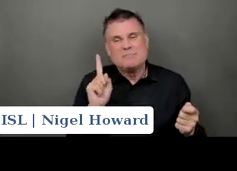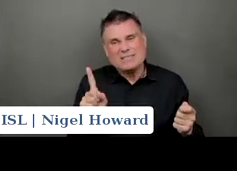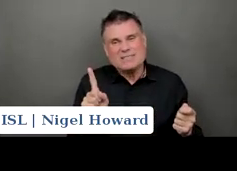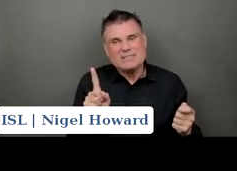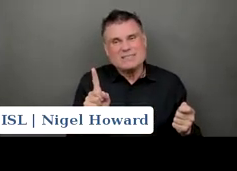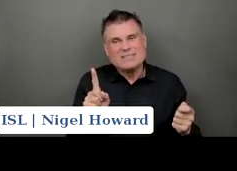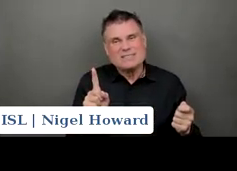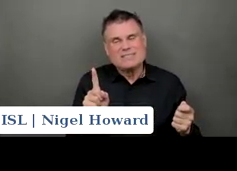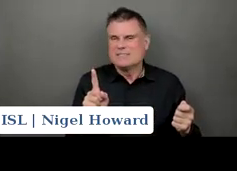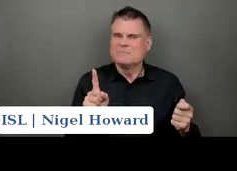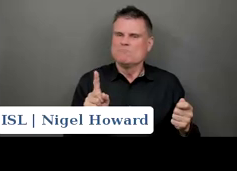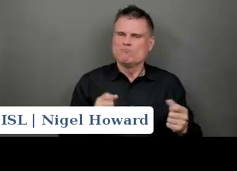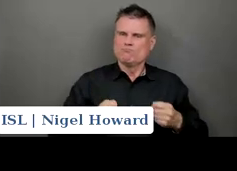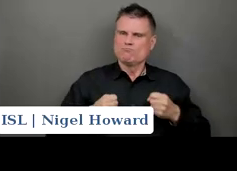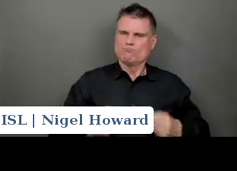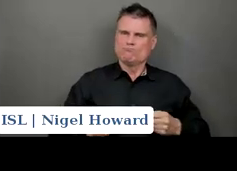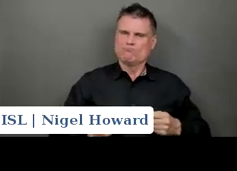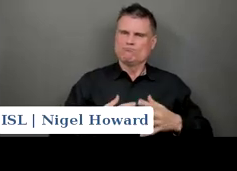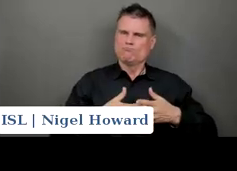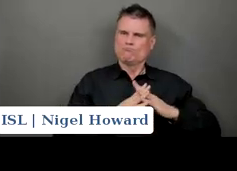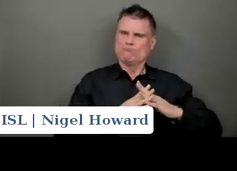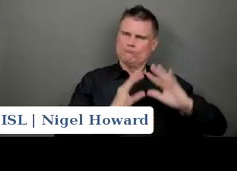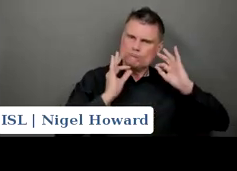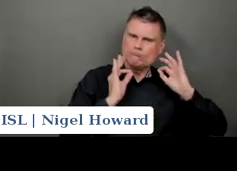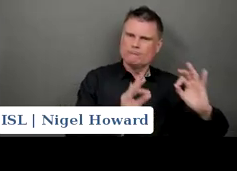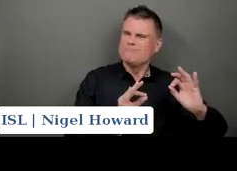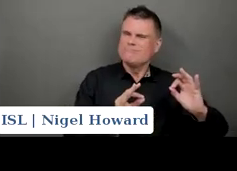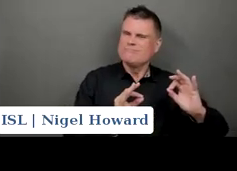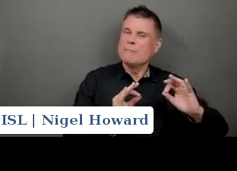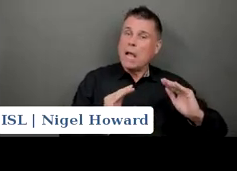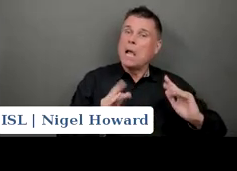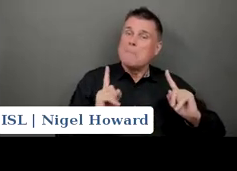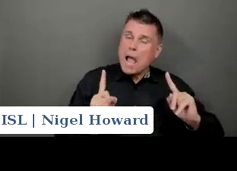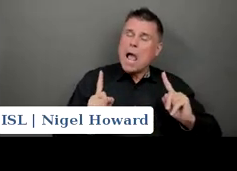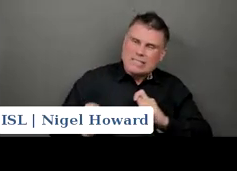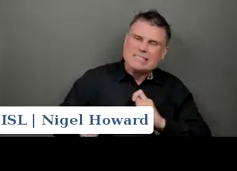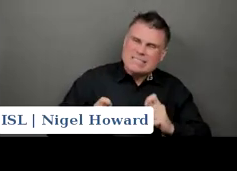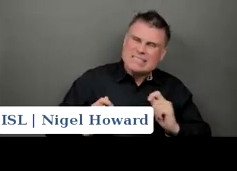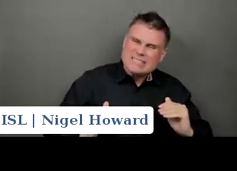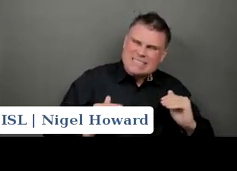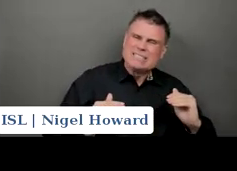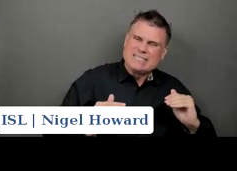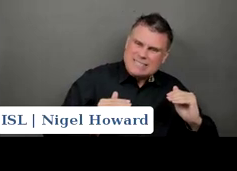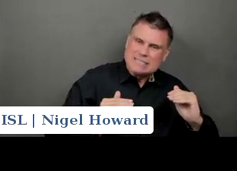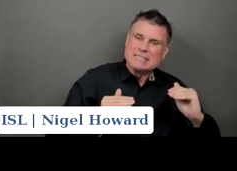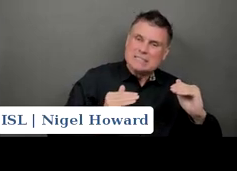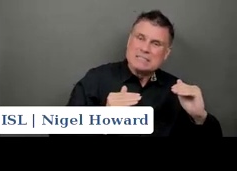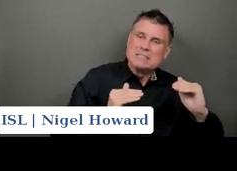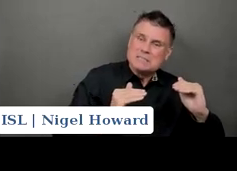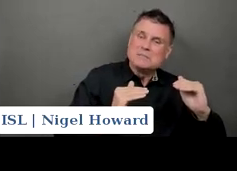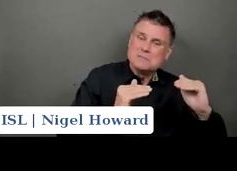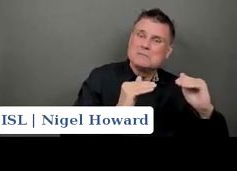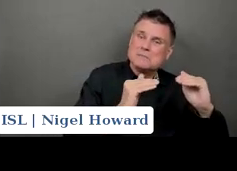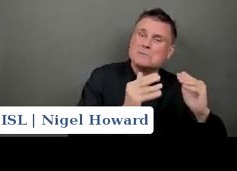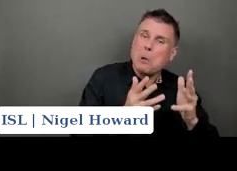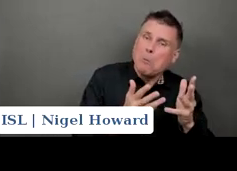remained the problem. It has improved, but it is still very much so. But there have been differences in the health